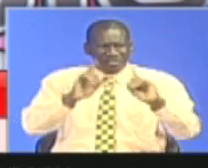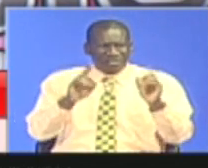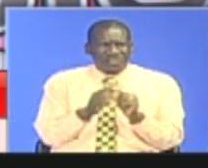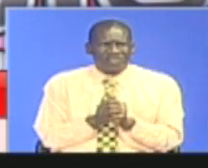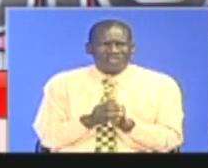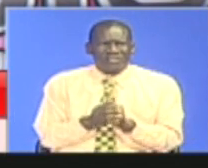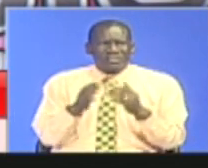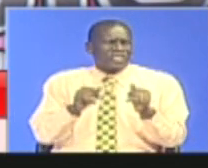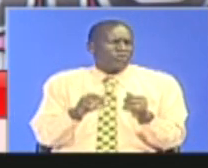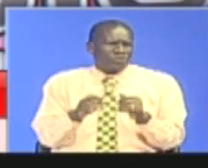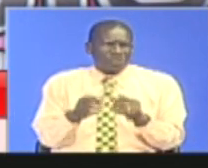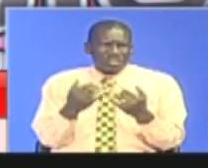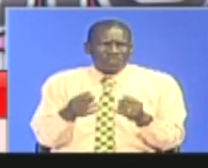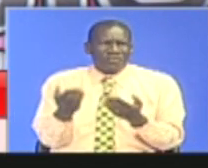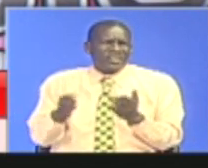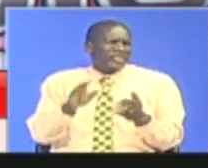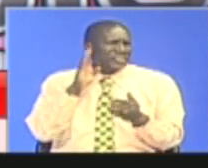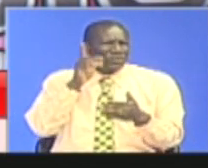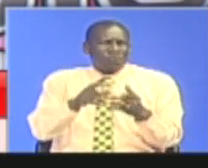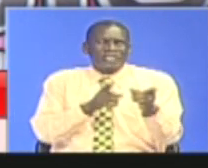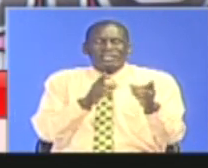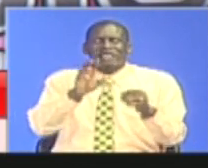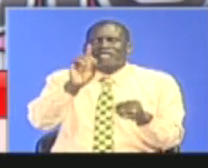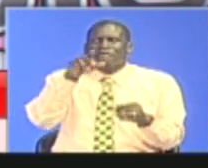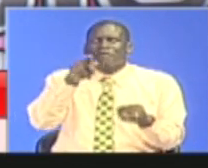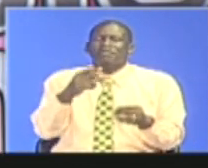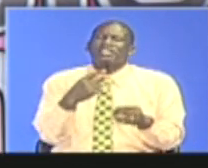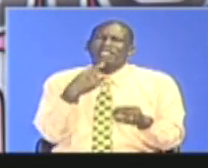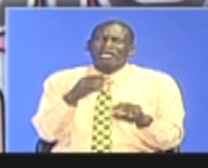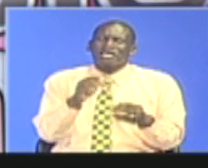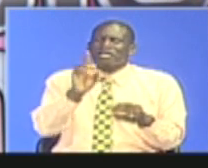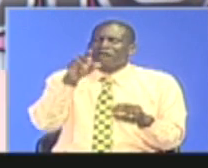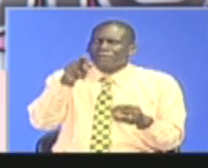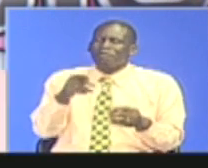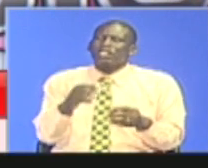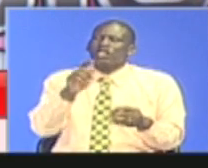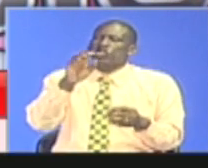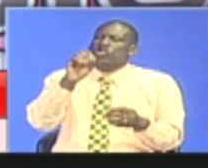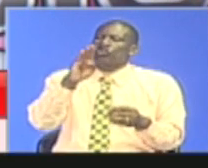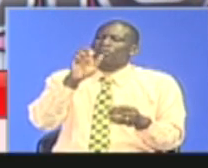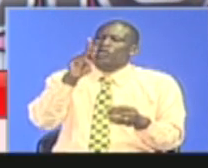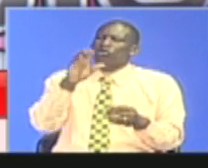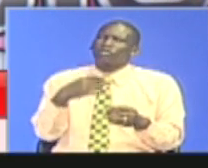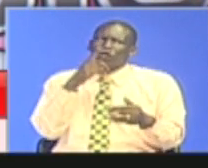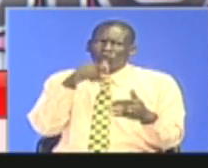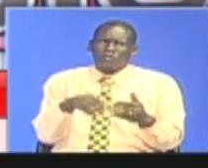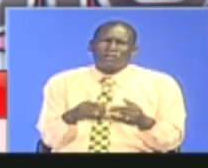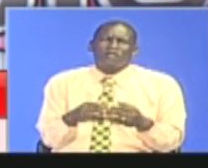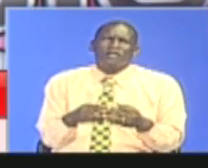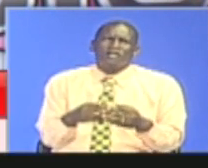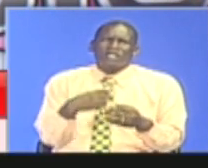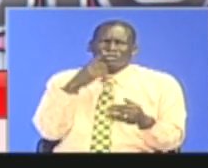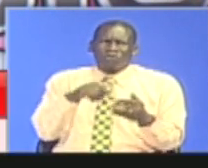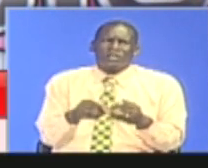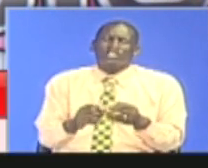Well, let's listen in to what the Director of Public Prosecution had to say, Keriako Tobiko. Well, he, in fact, has